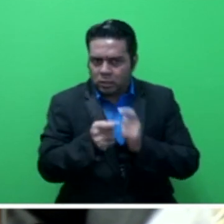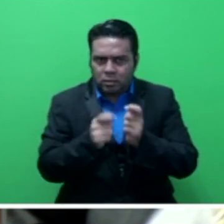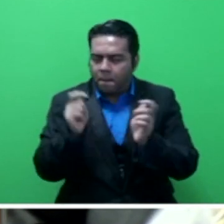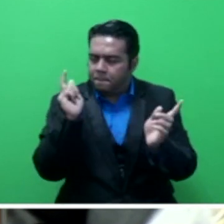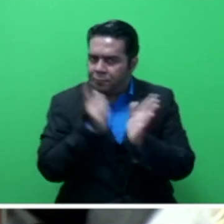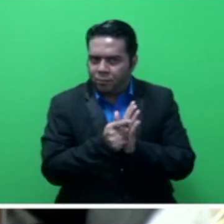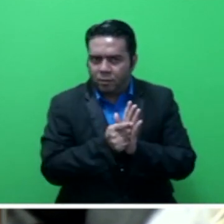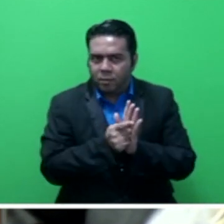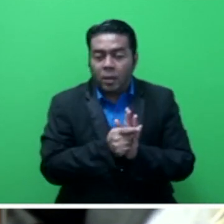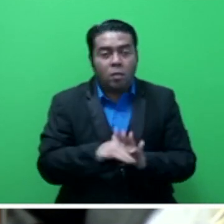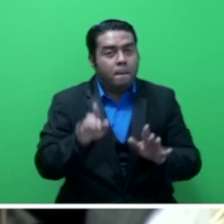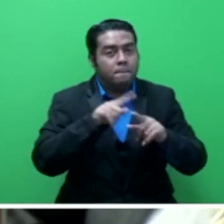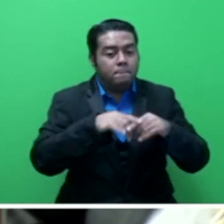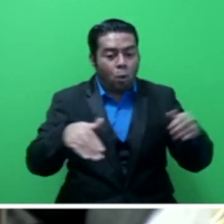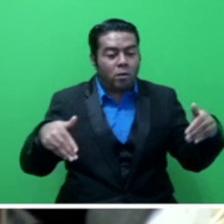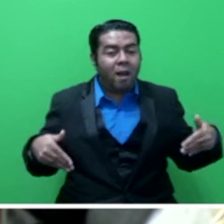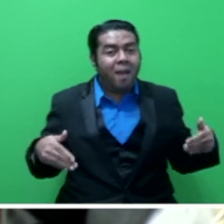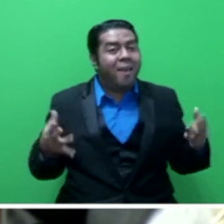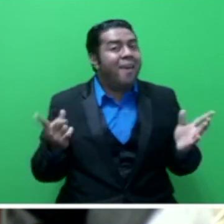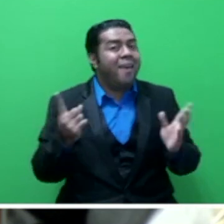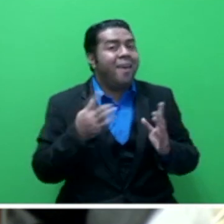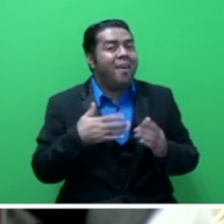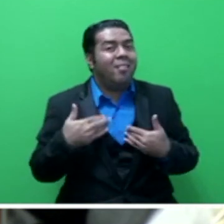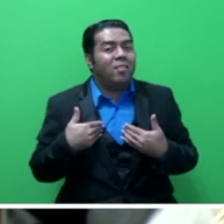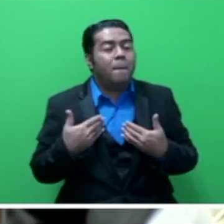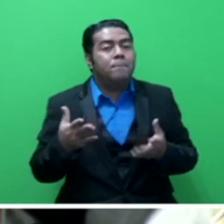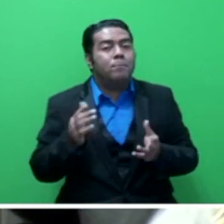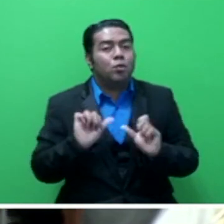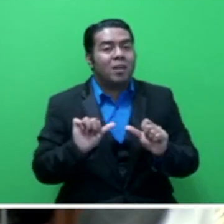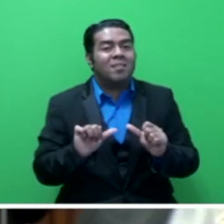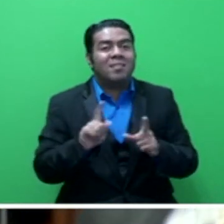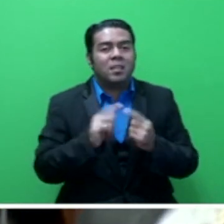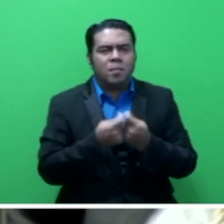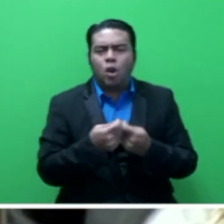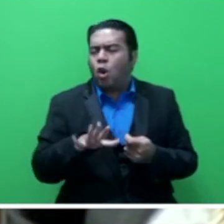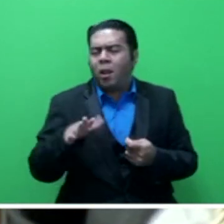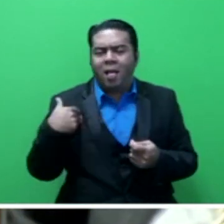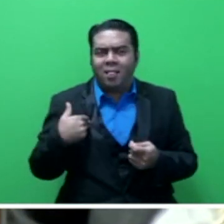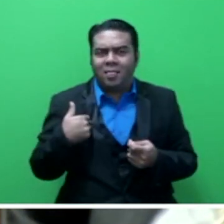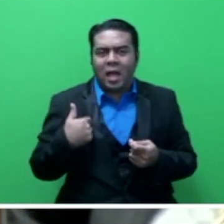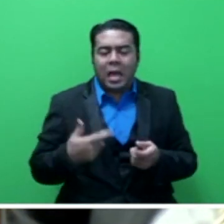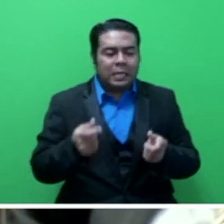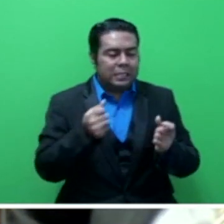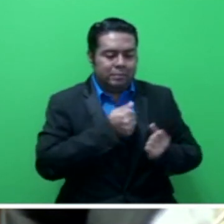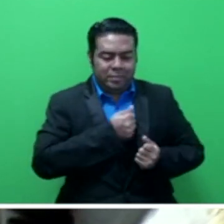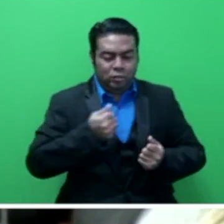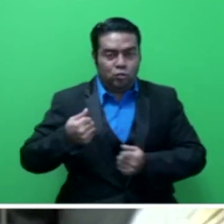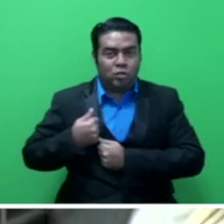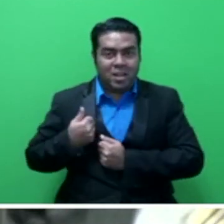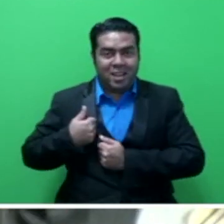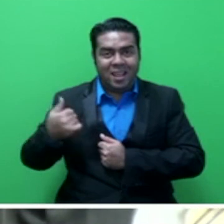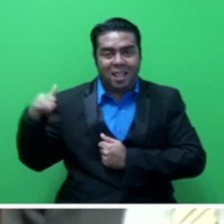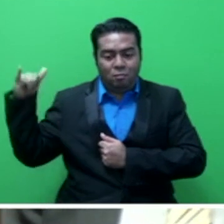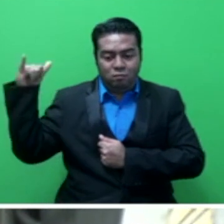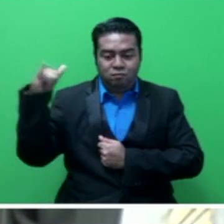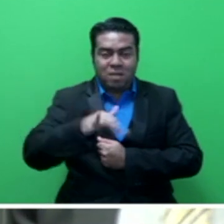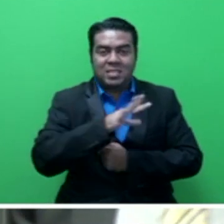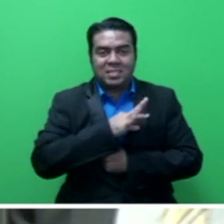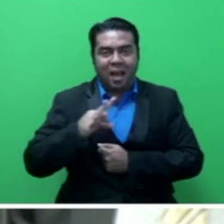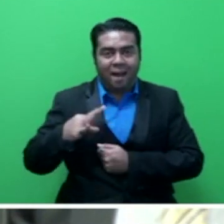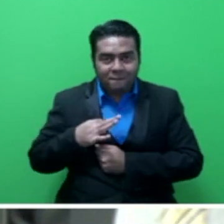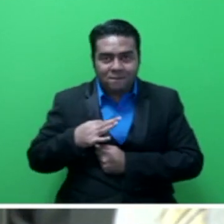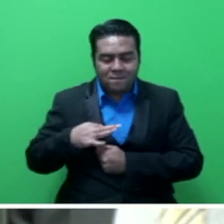health protection team, and they are everyone. They are not only health, discipline forces, airport staff,